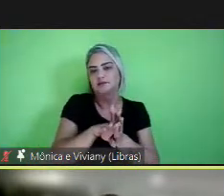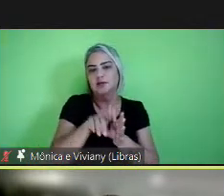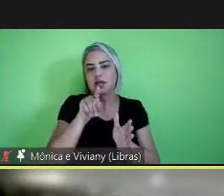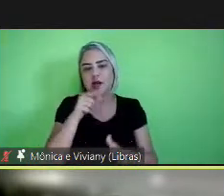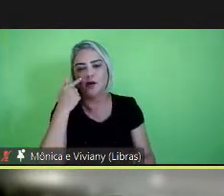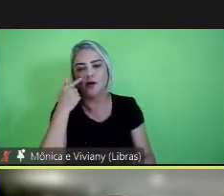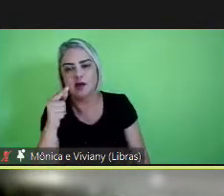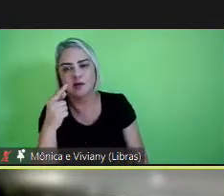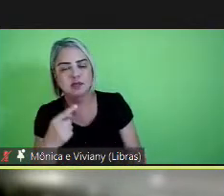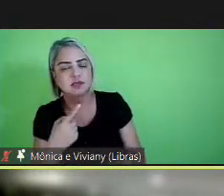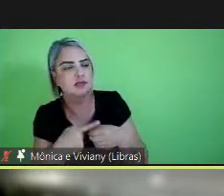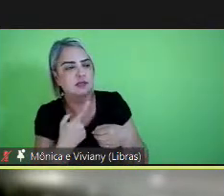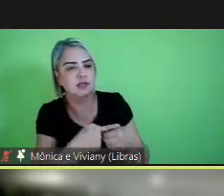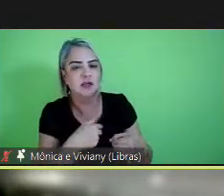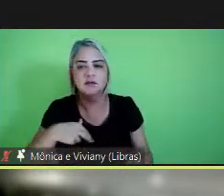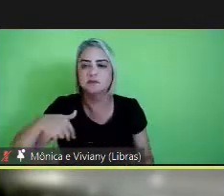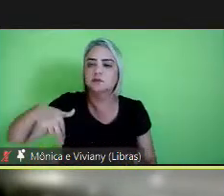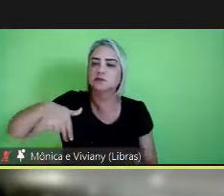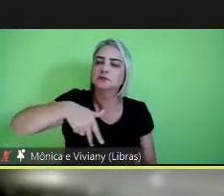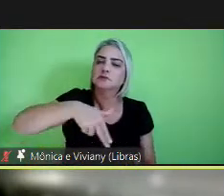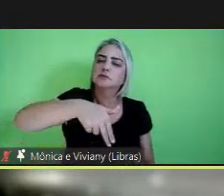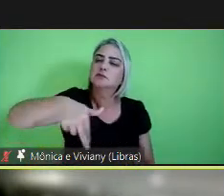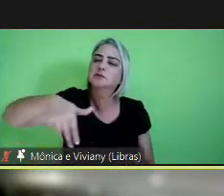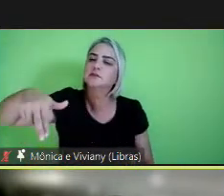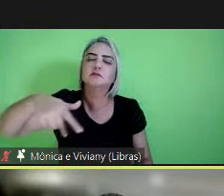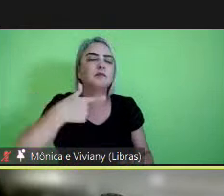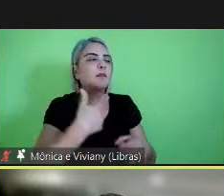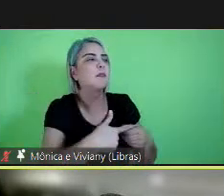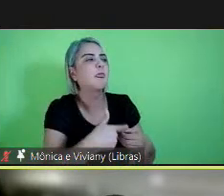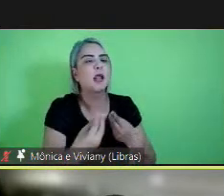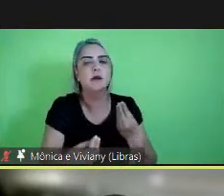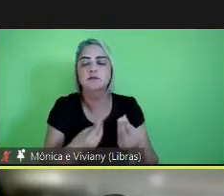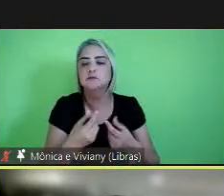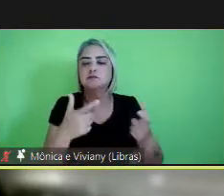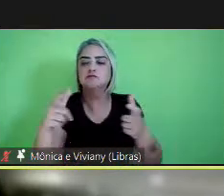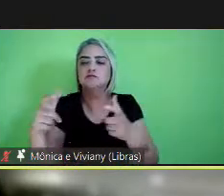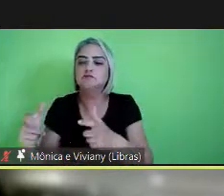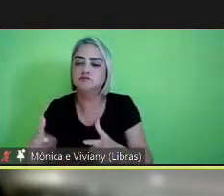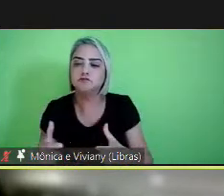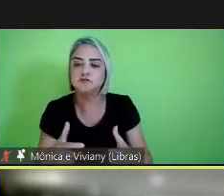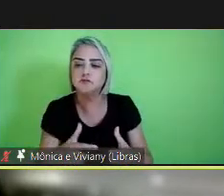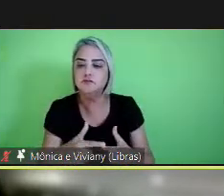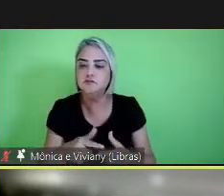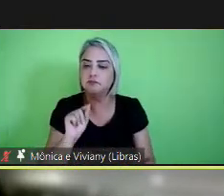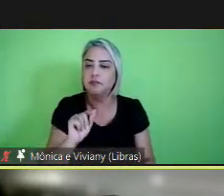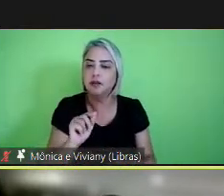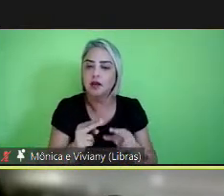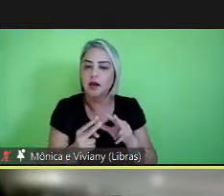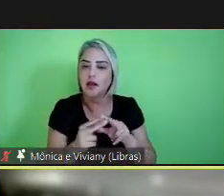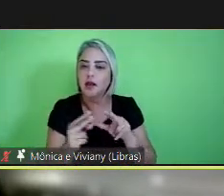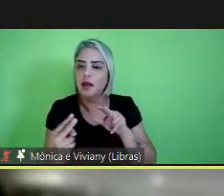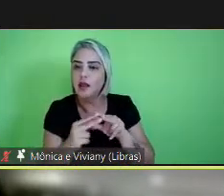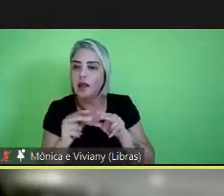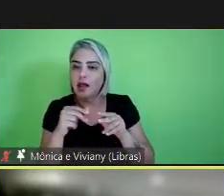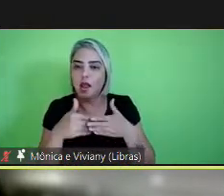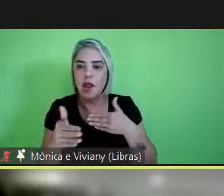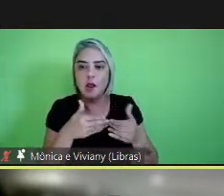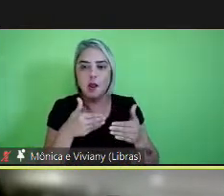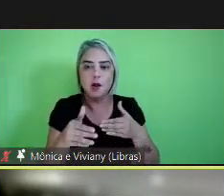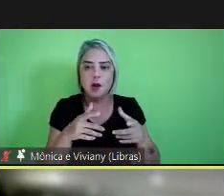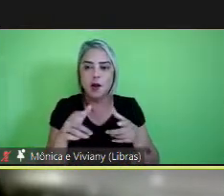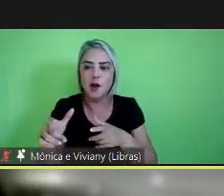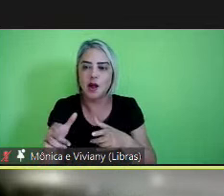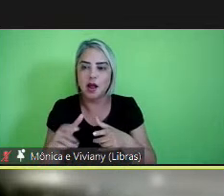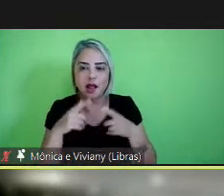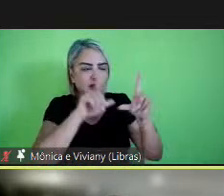cities, then food is everywhere, isn't it? And it's digitally everywhere as well, whether that's on TV or on the internet. You can't get